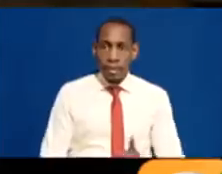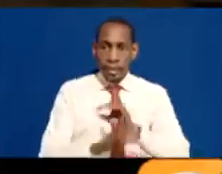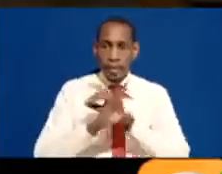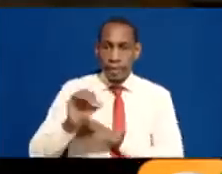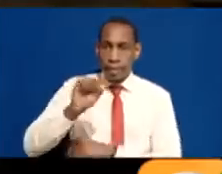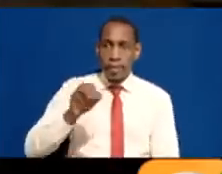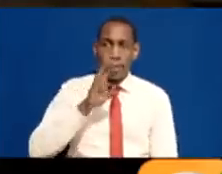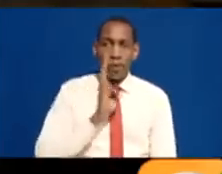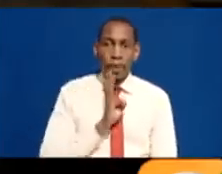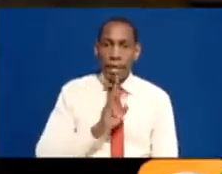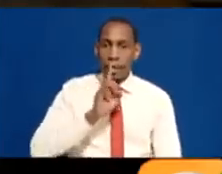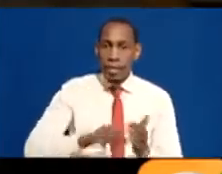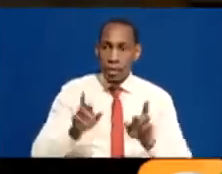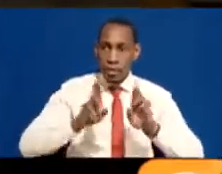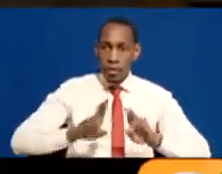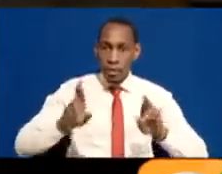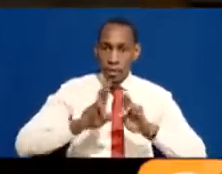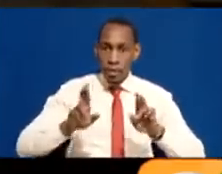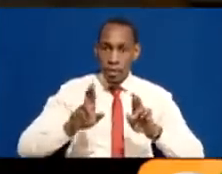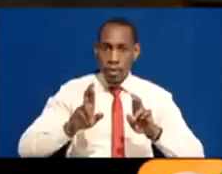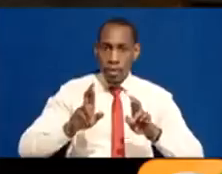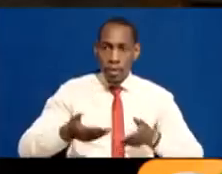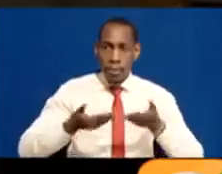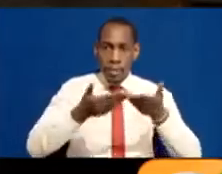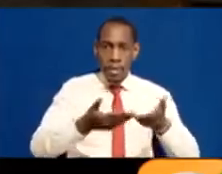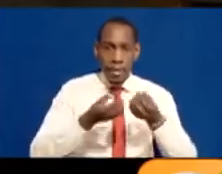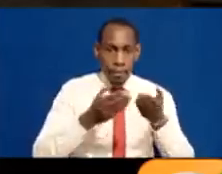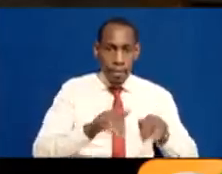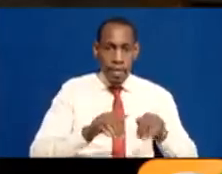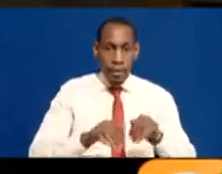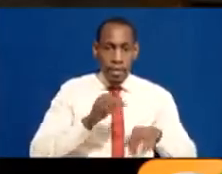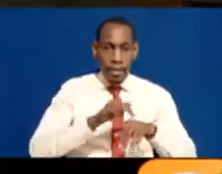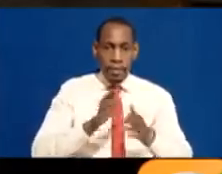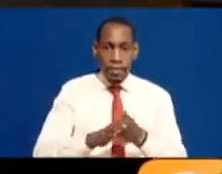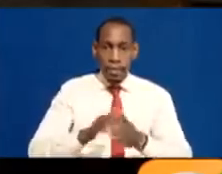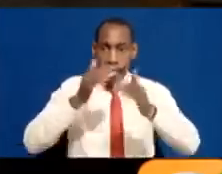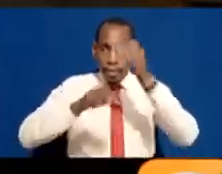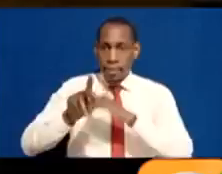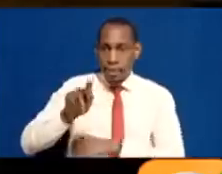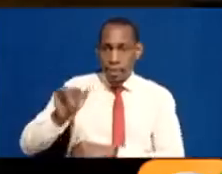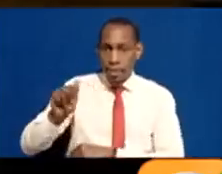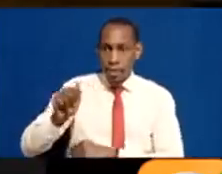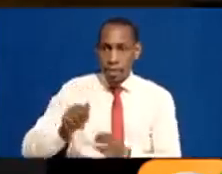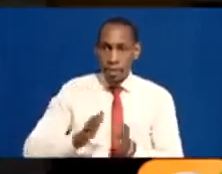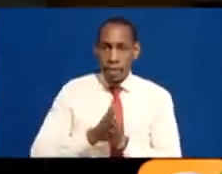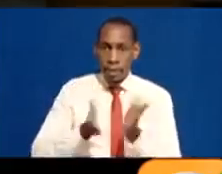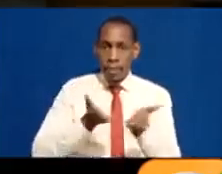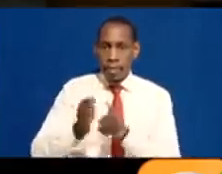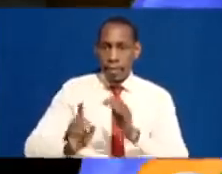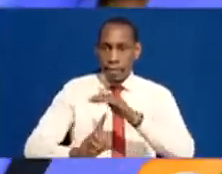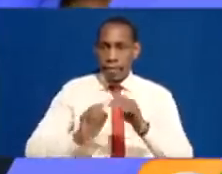CS Eugene Omalwa says he is ready with his handover notes, waiting for the day, while Professor Margaret Kobia of the Public Service